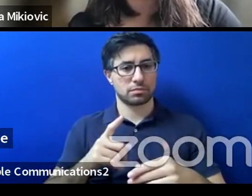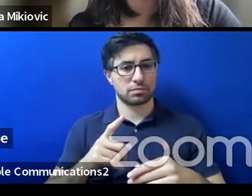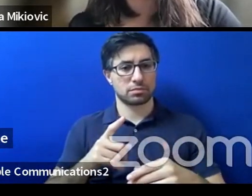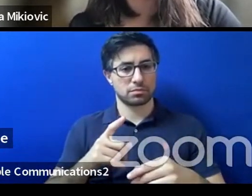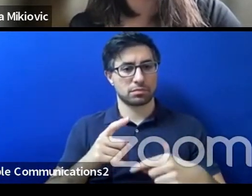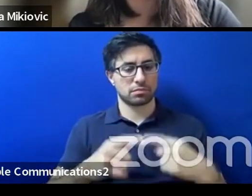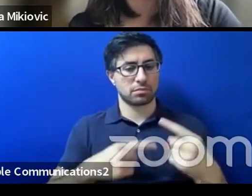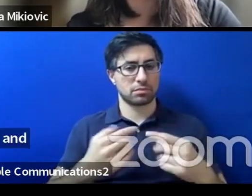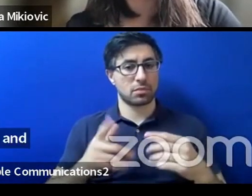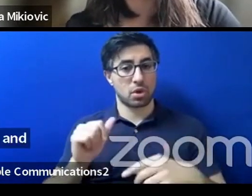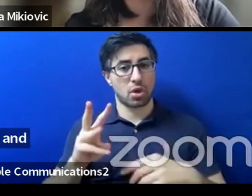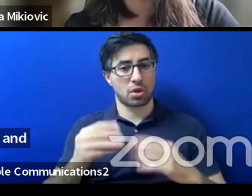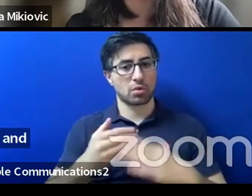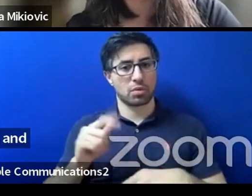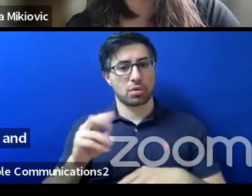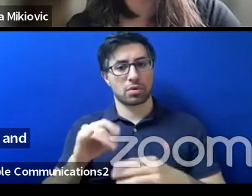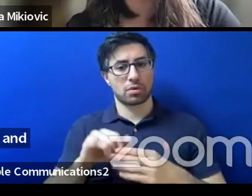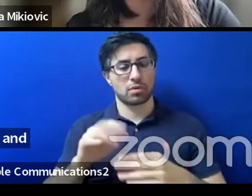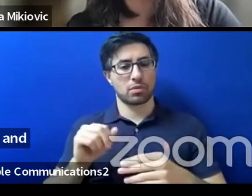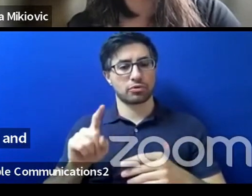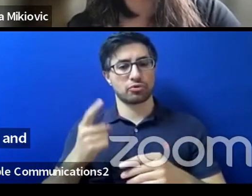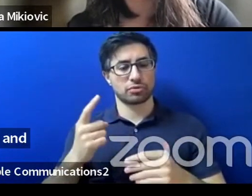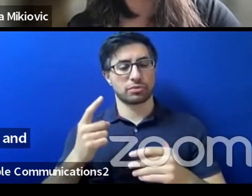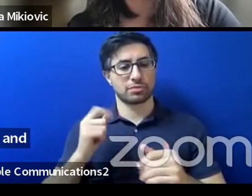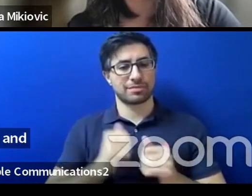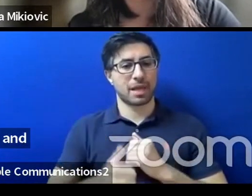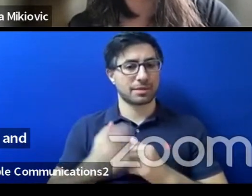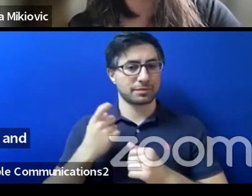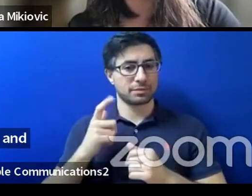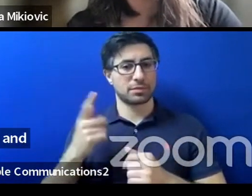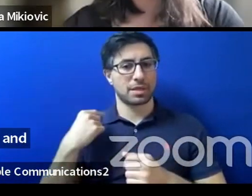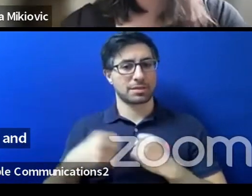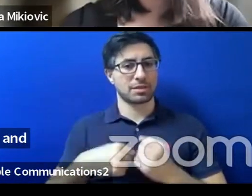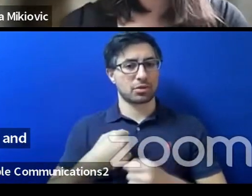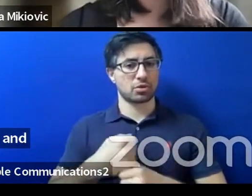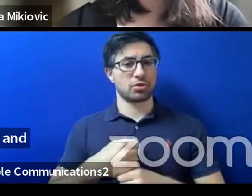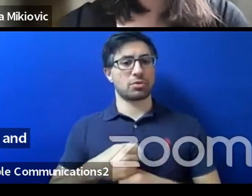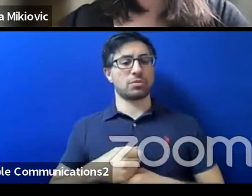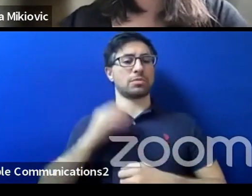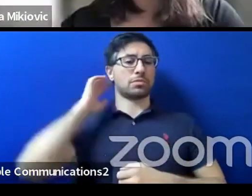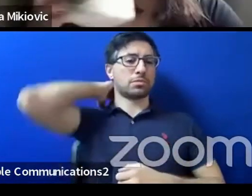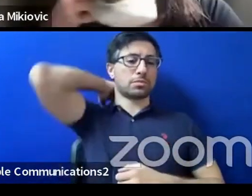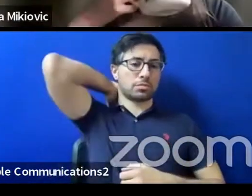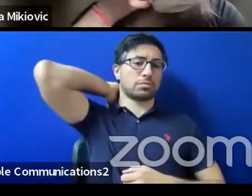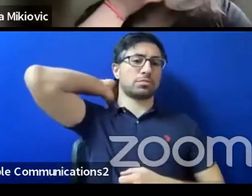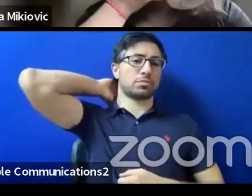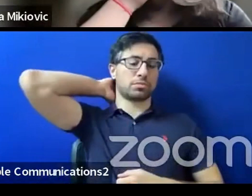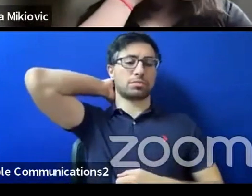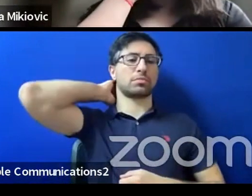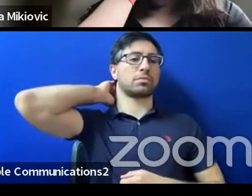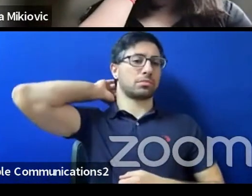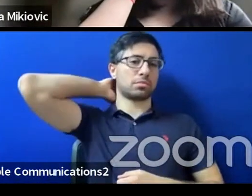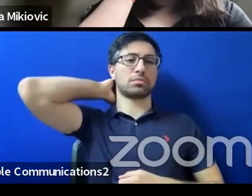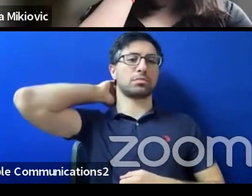new law that was just passed last year. And I'm going to talk more about